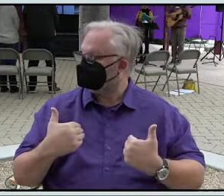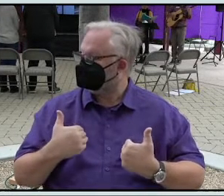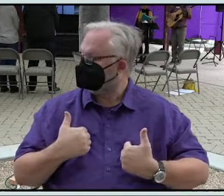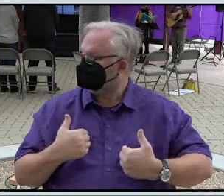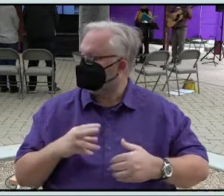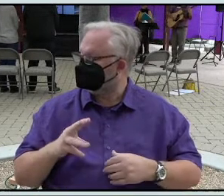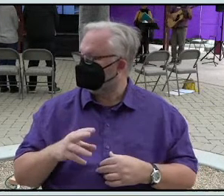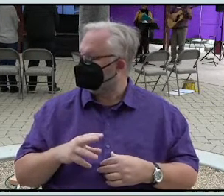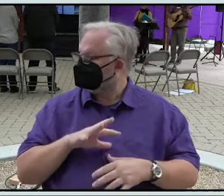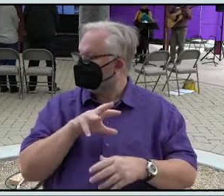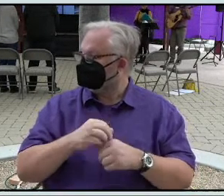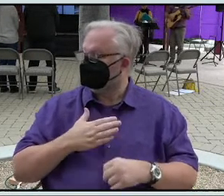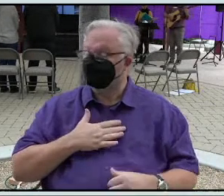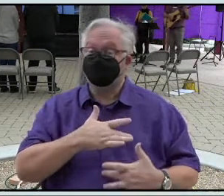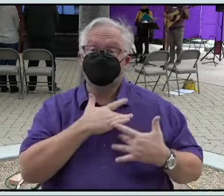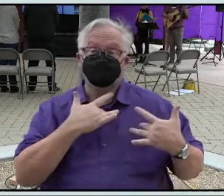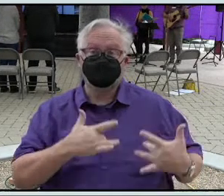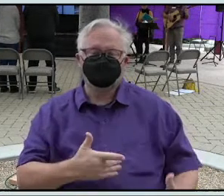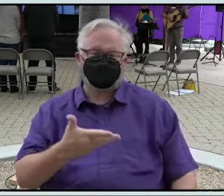There's a river